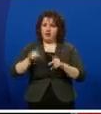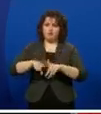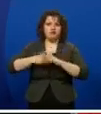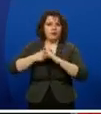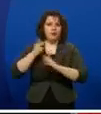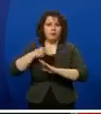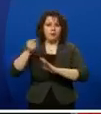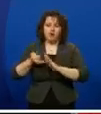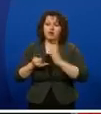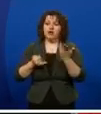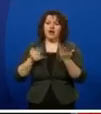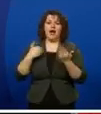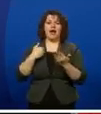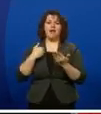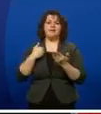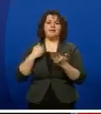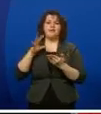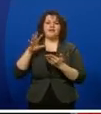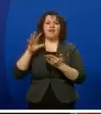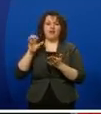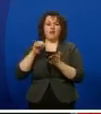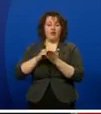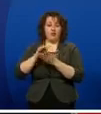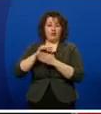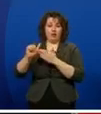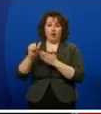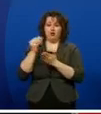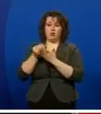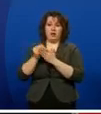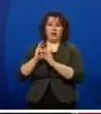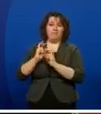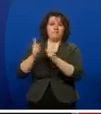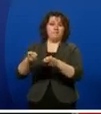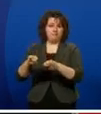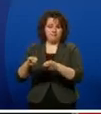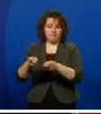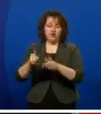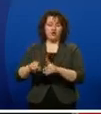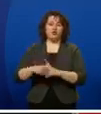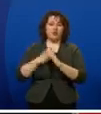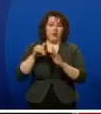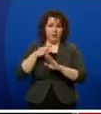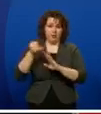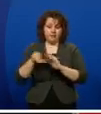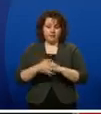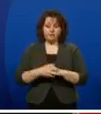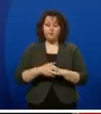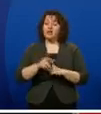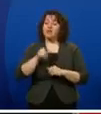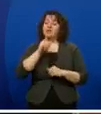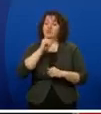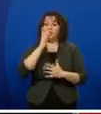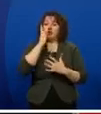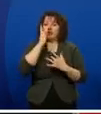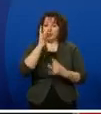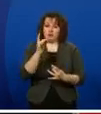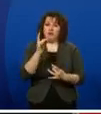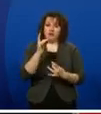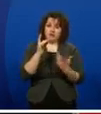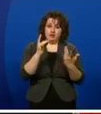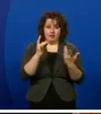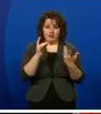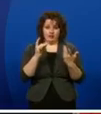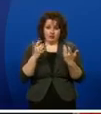very generous donation of $500,000. And it's been interesting, to say the least, to attempt